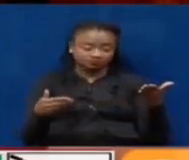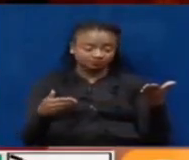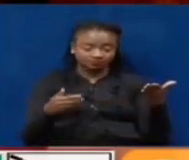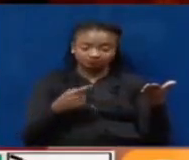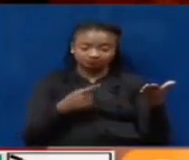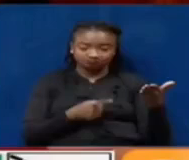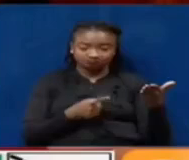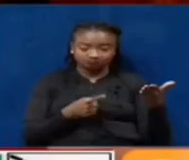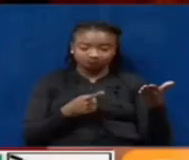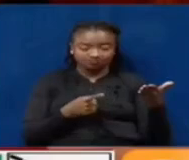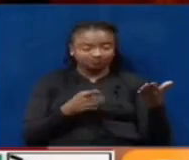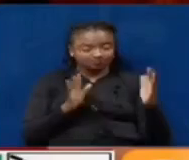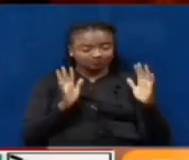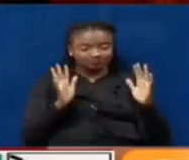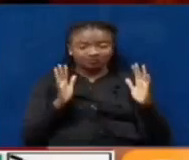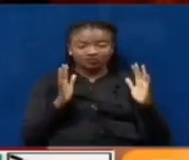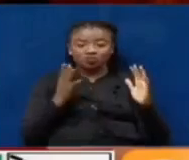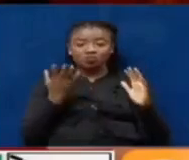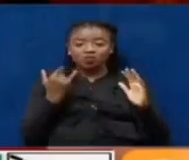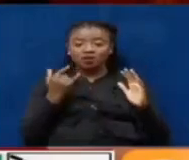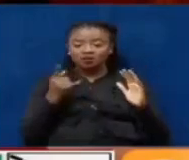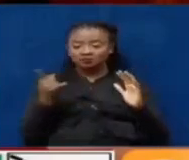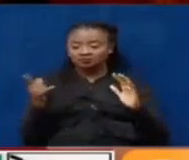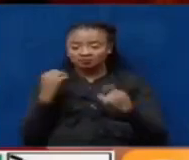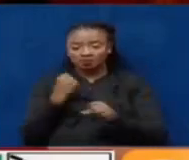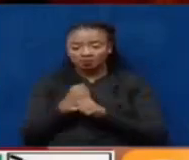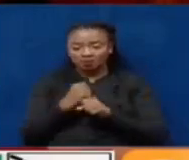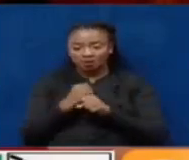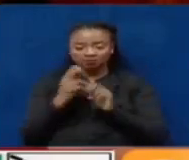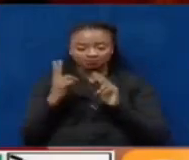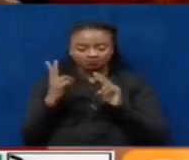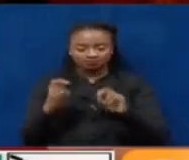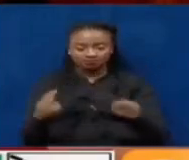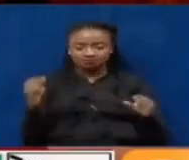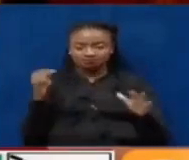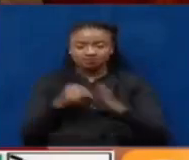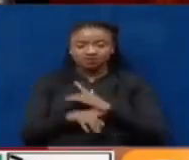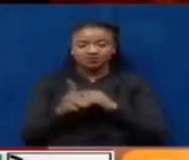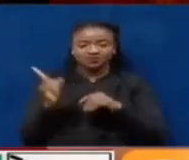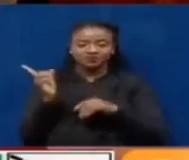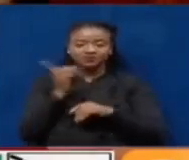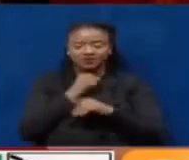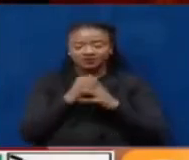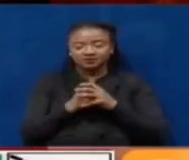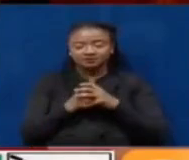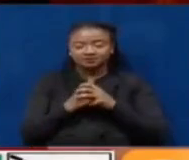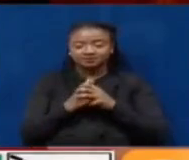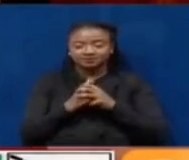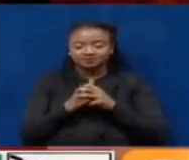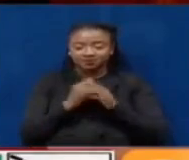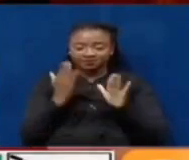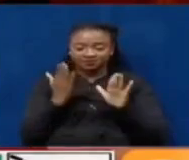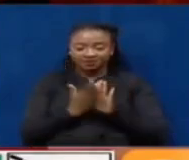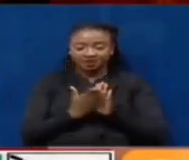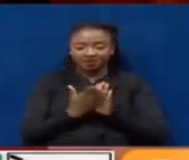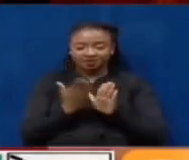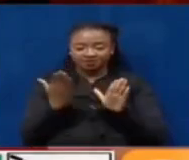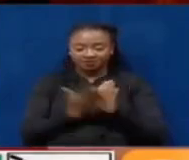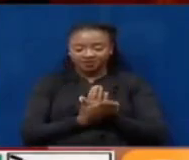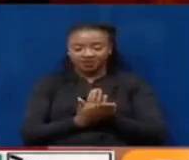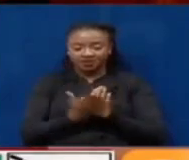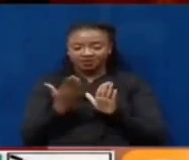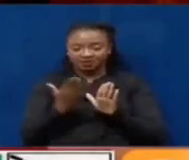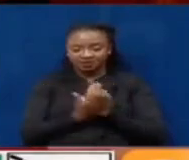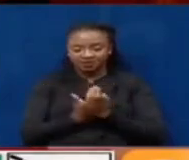is due diligence on the mover of the motion. Getting every event and every date right, in